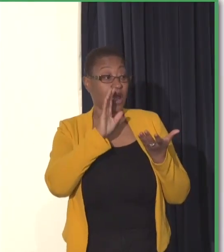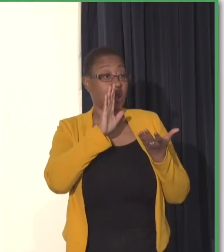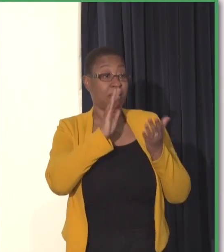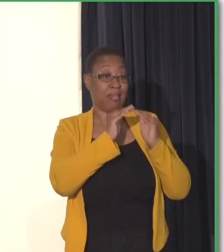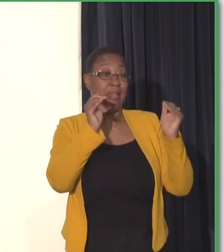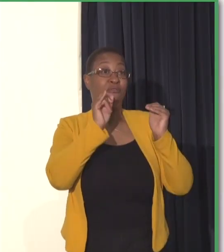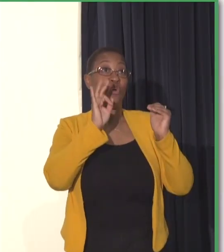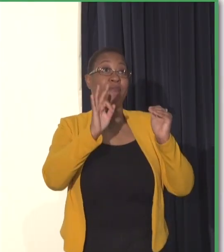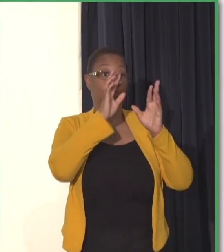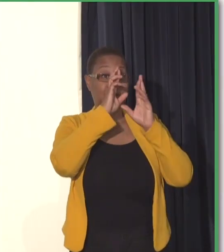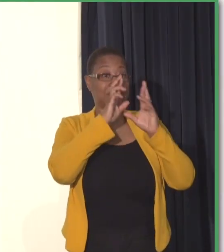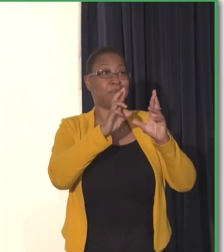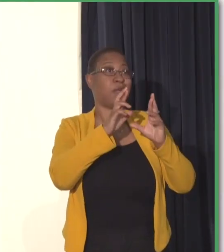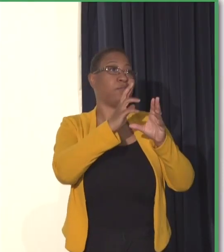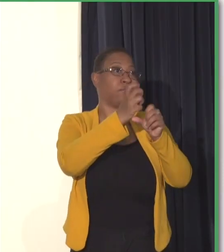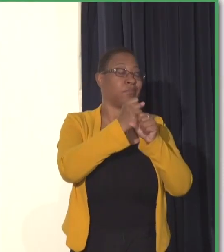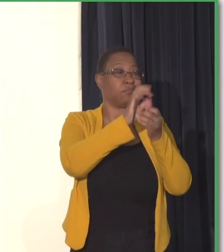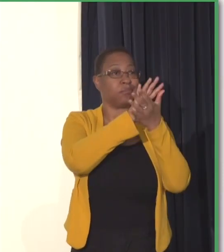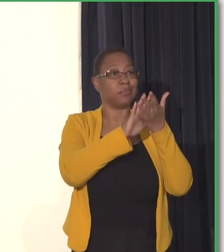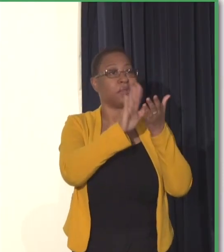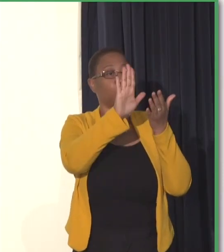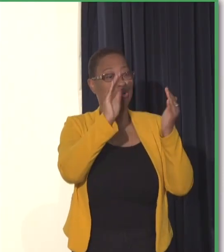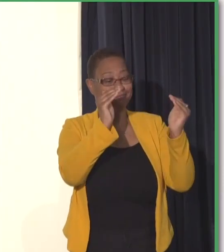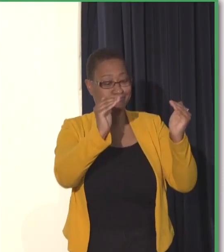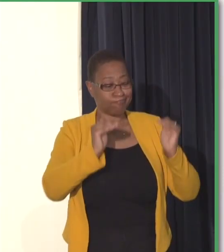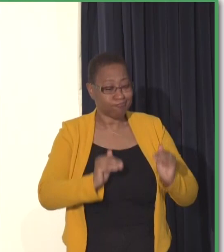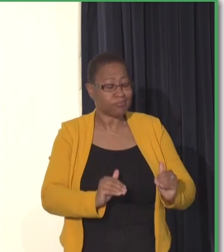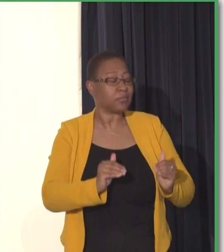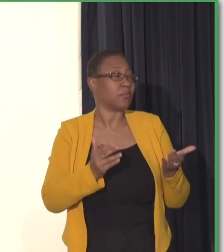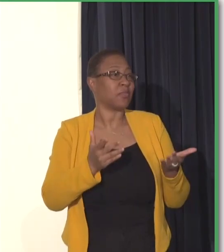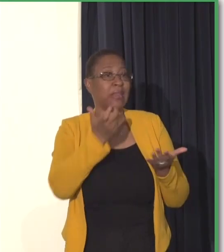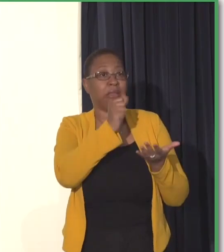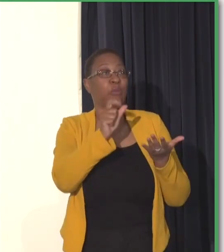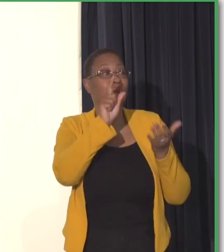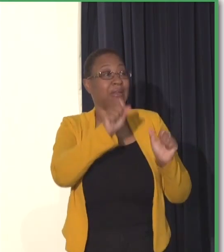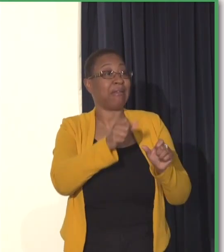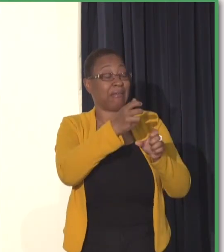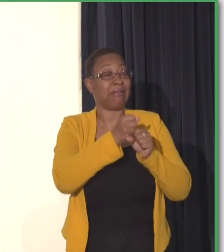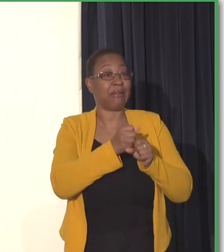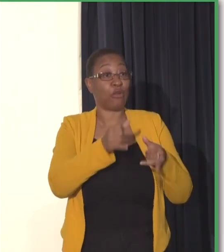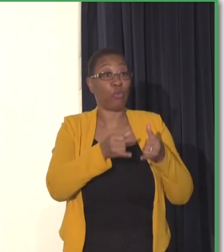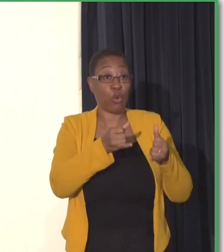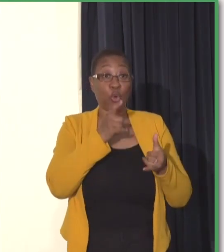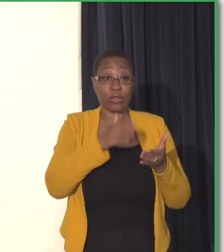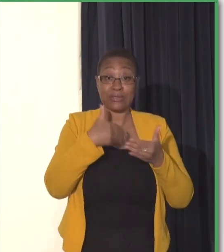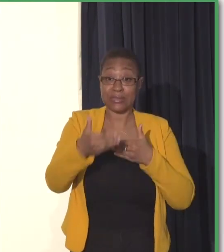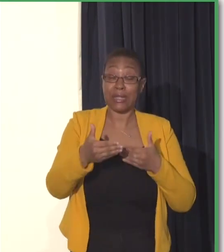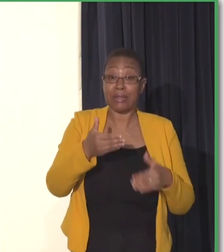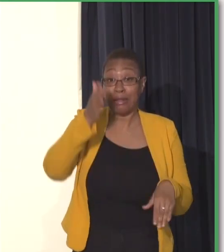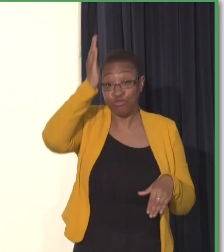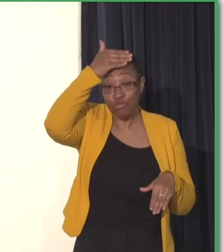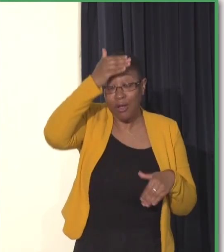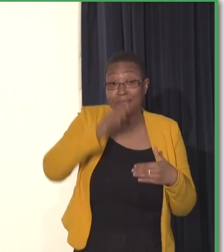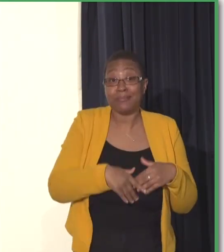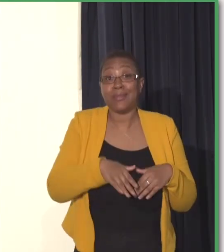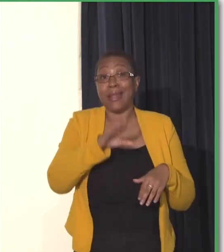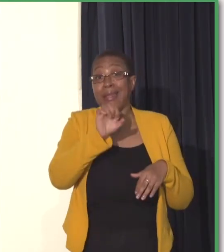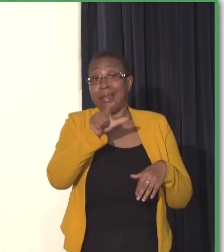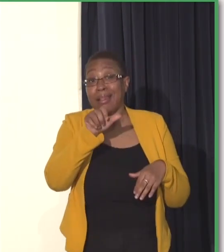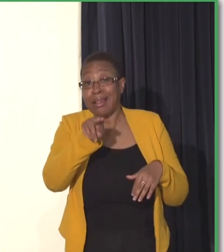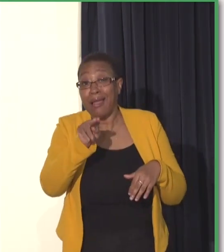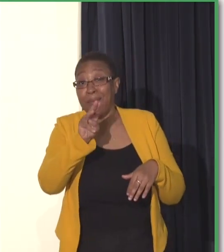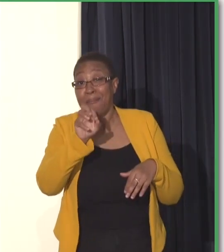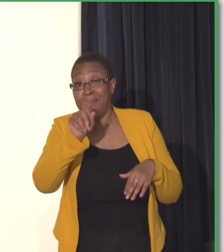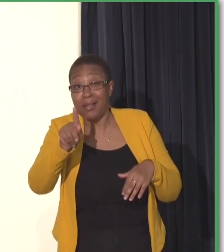come in here and receive an award. So who's next? Donald Trump? Elon Musk? I believe